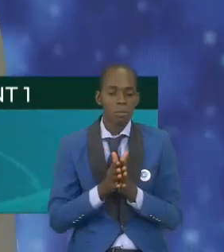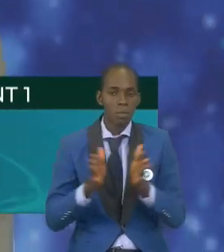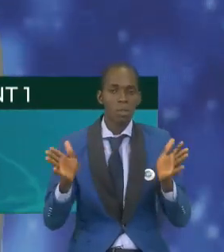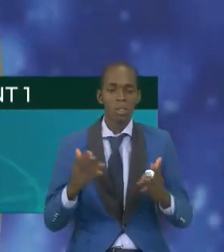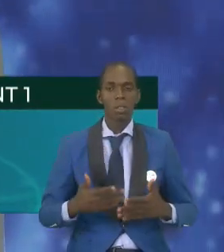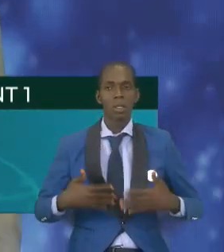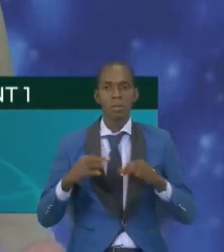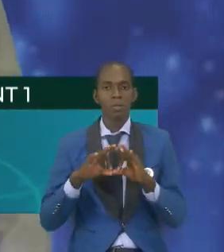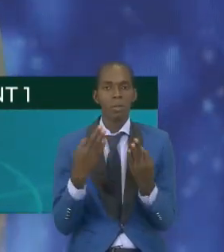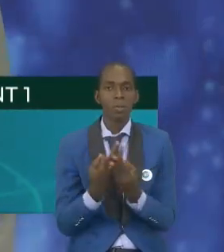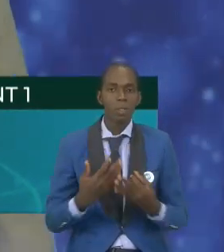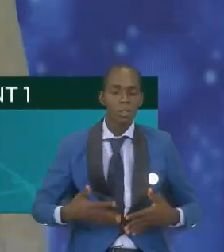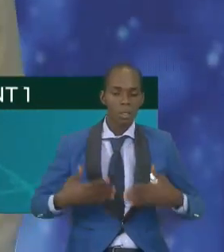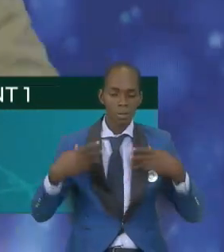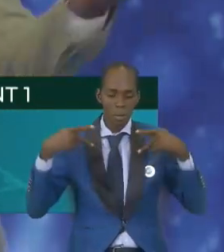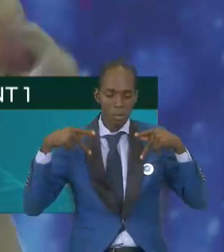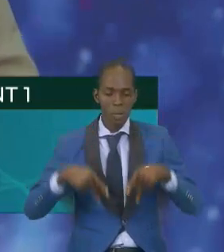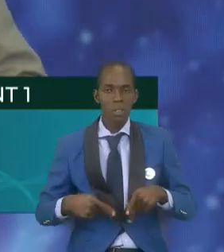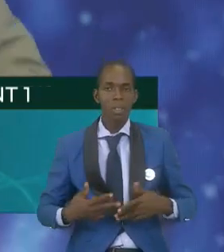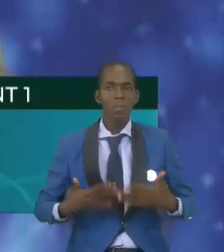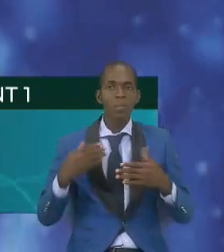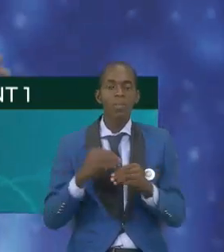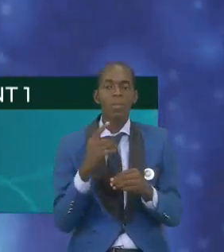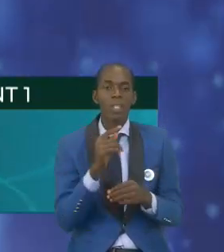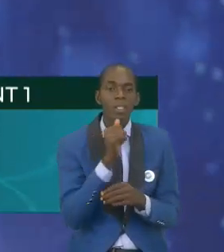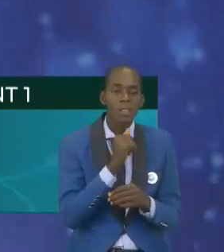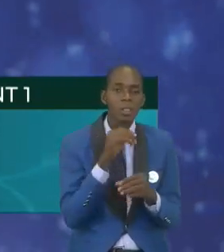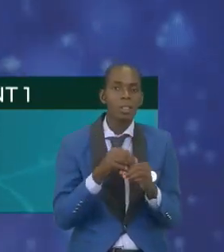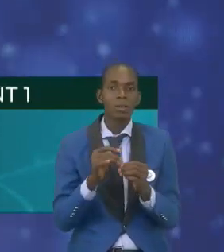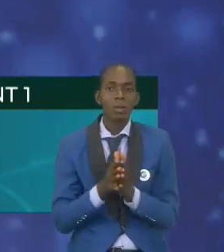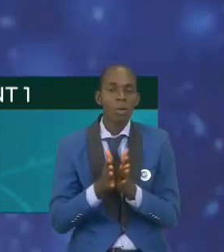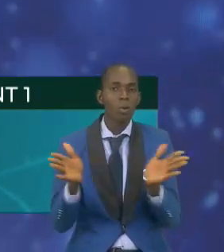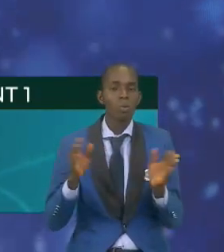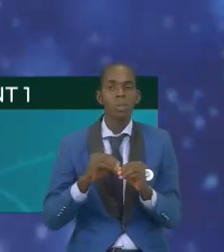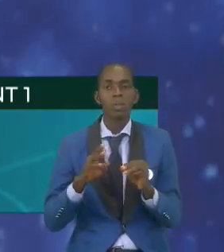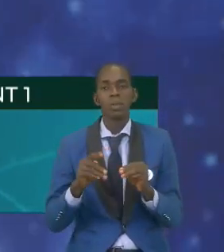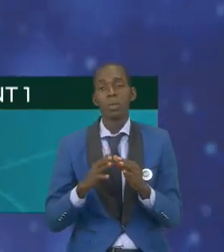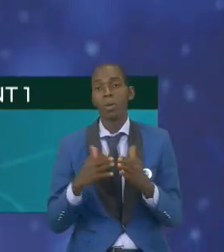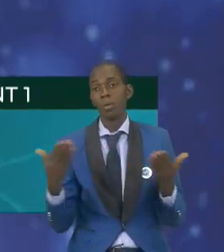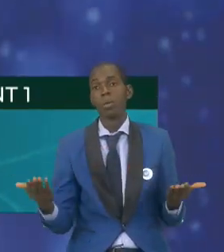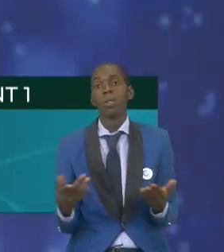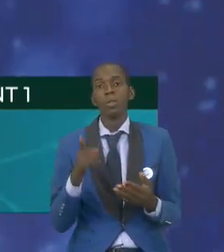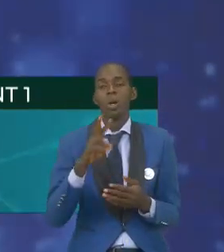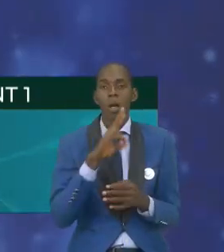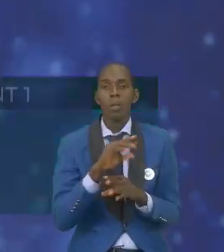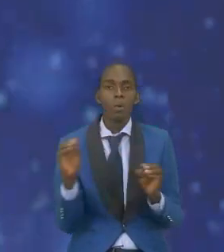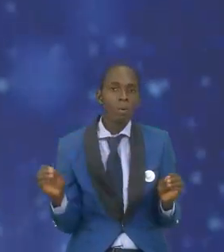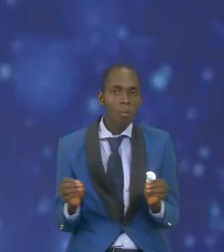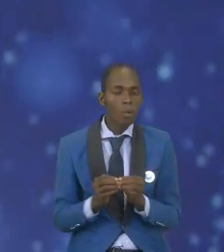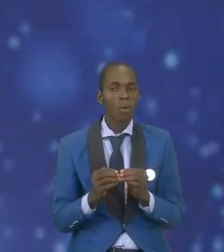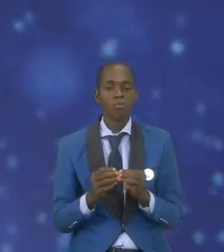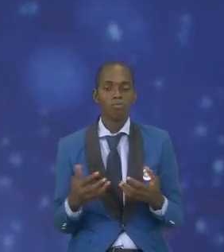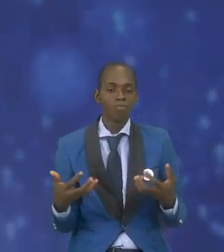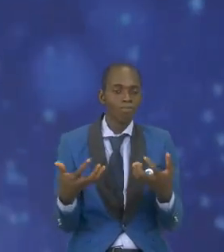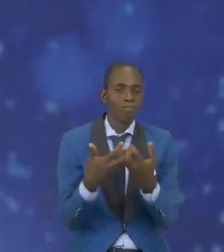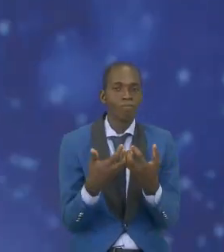life, personal life, in the secret, in the public, in the open, that you're no more fashioning